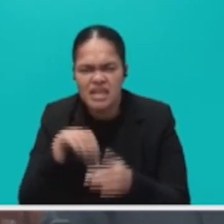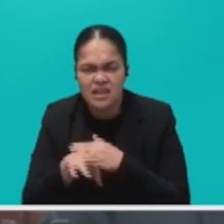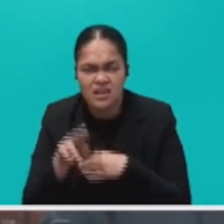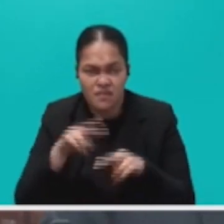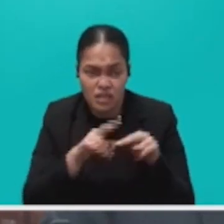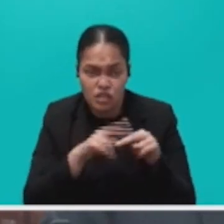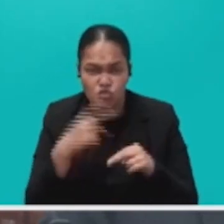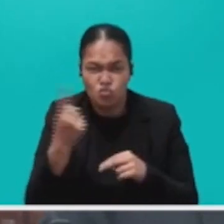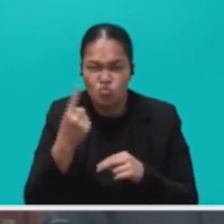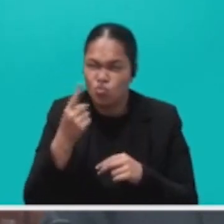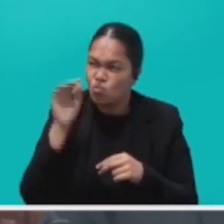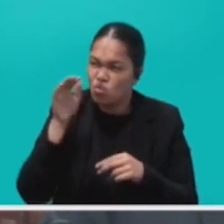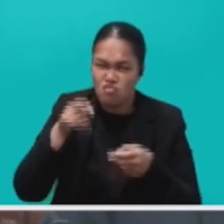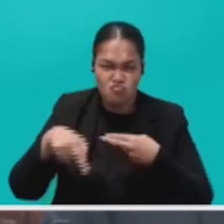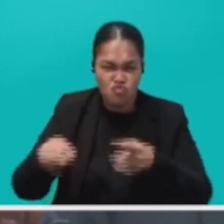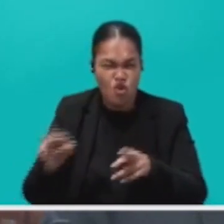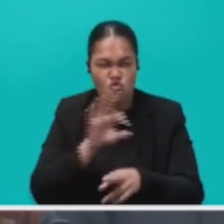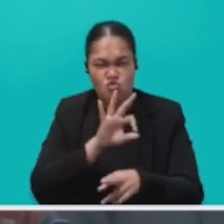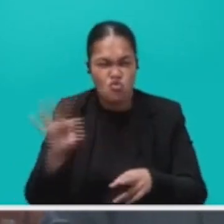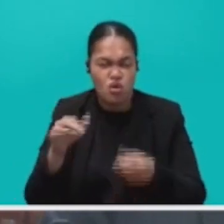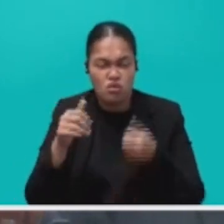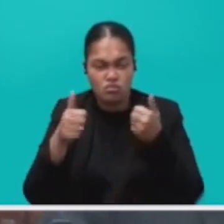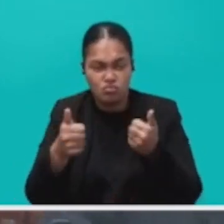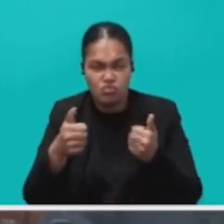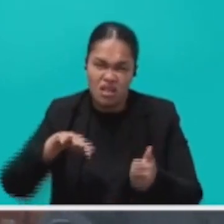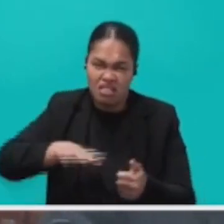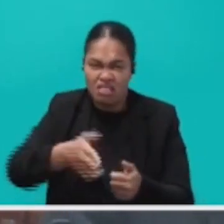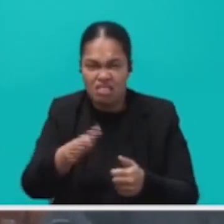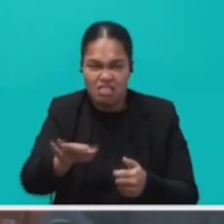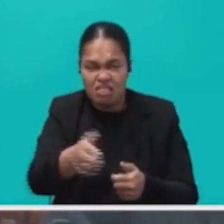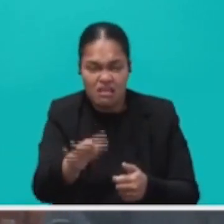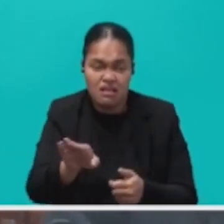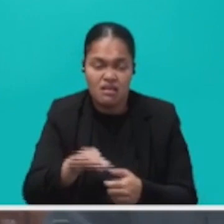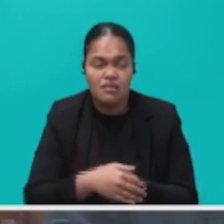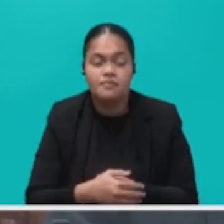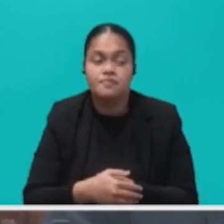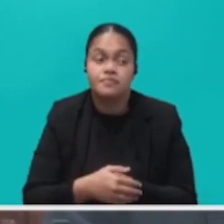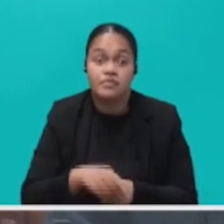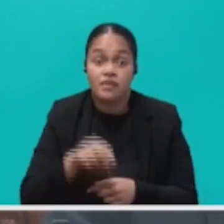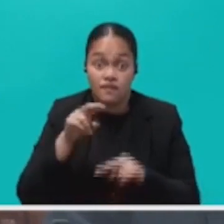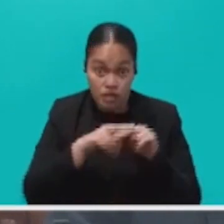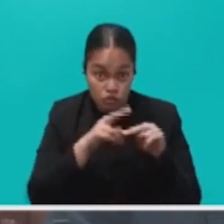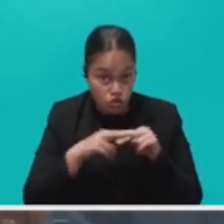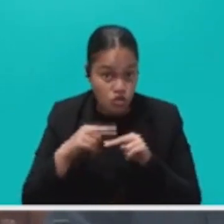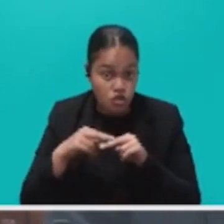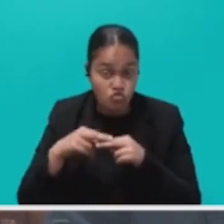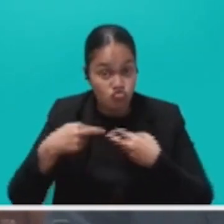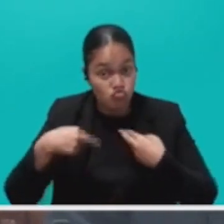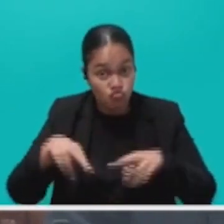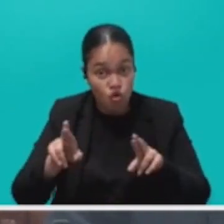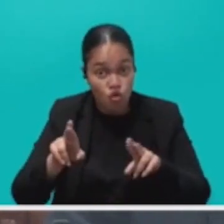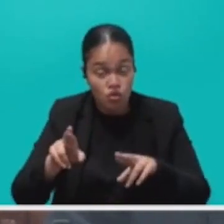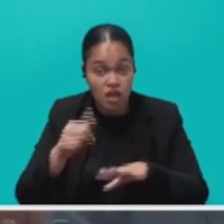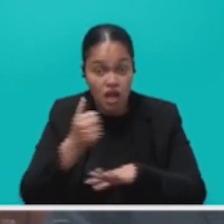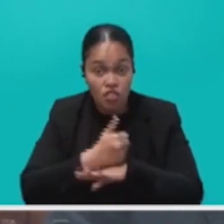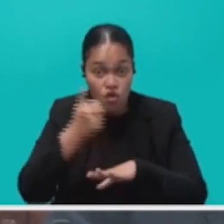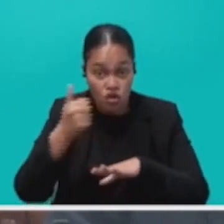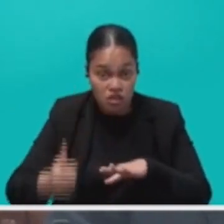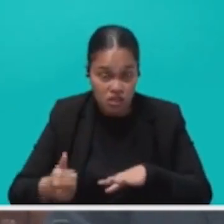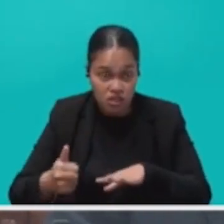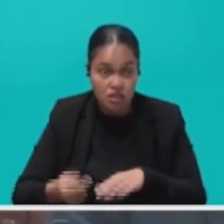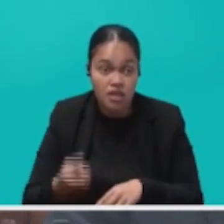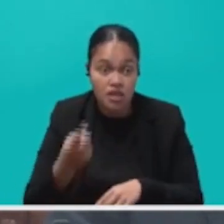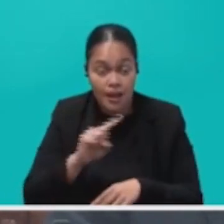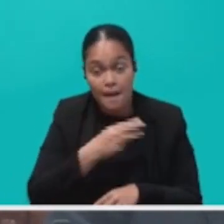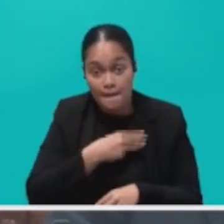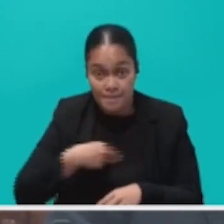where the roads are not as good as it ought to be, that the Fiji Roads Authority, and as the Minister said,